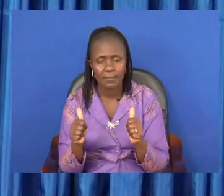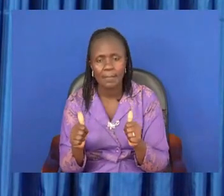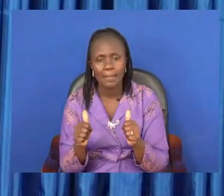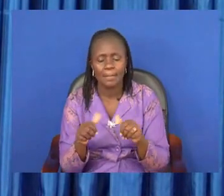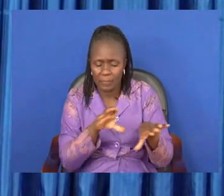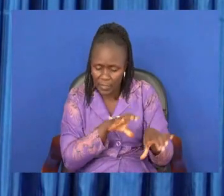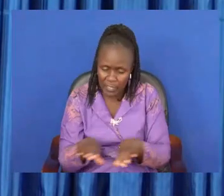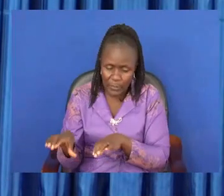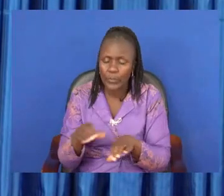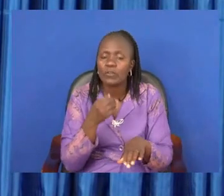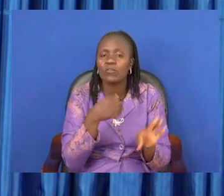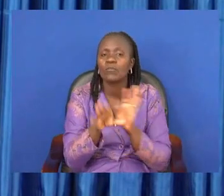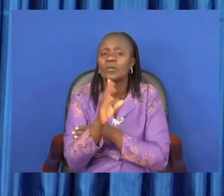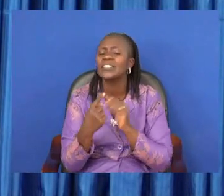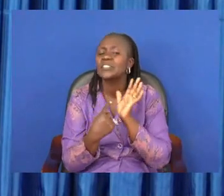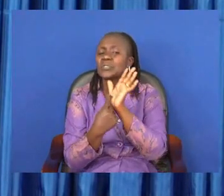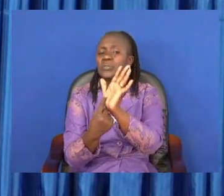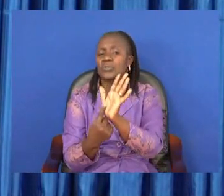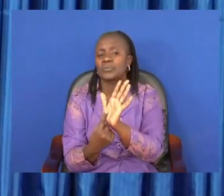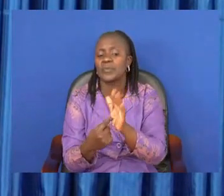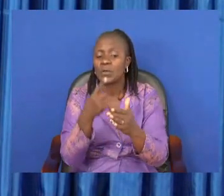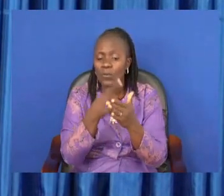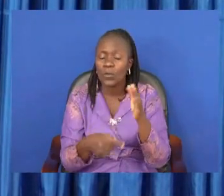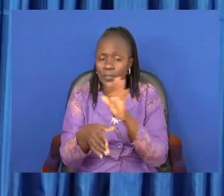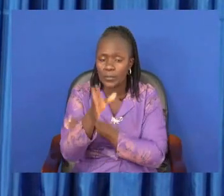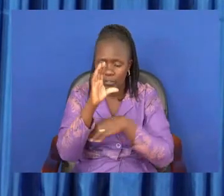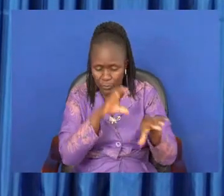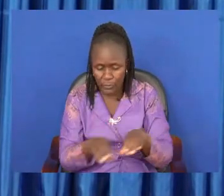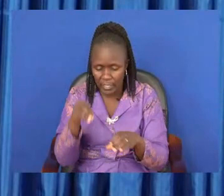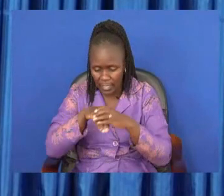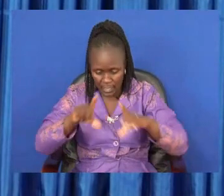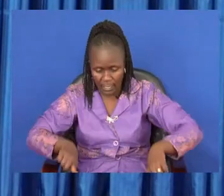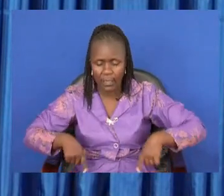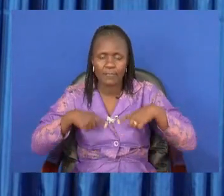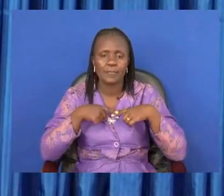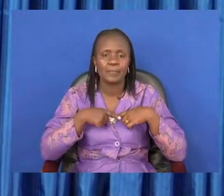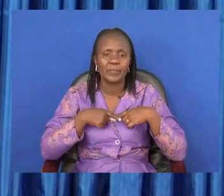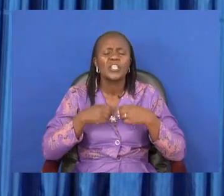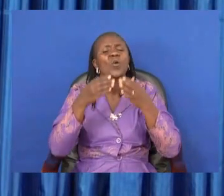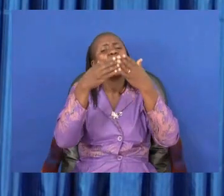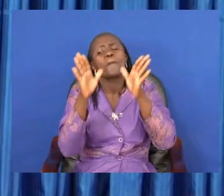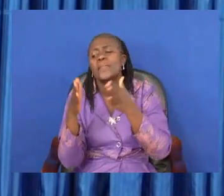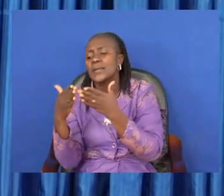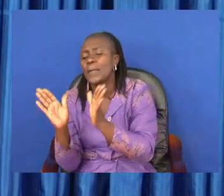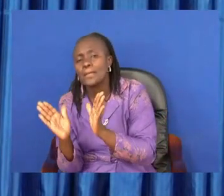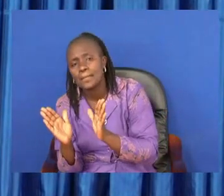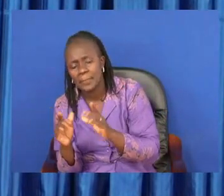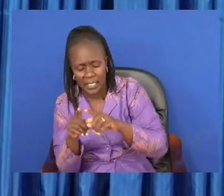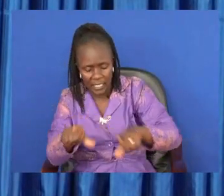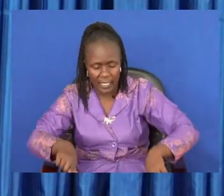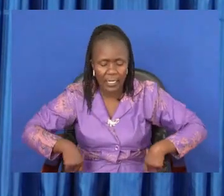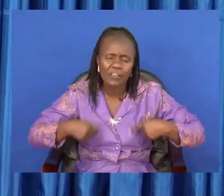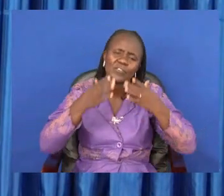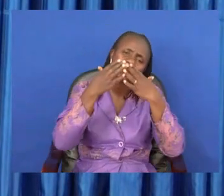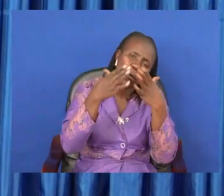the doings of God. He also displayed what God was doing in his life. You know, he was open. His life was